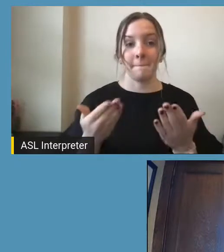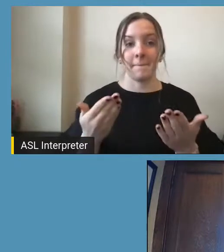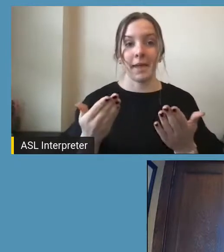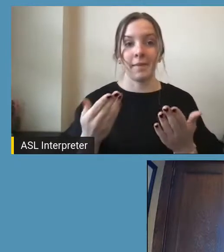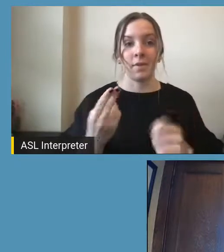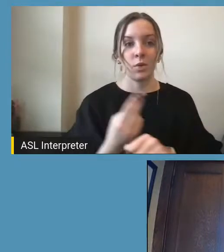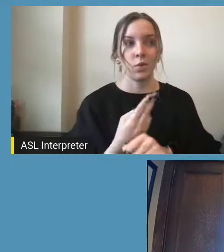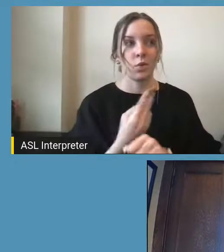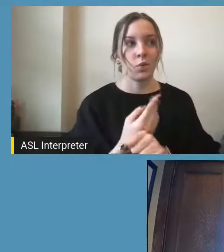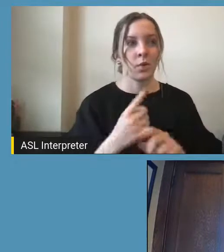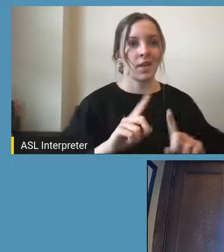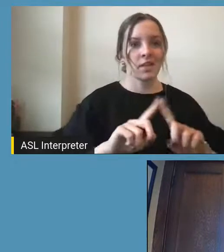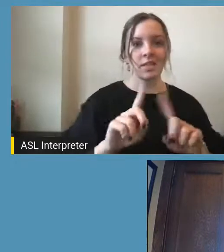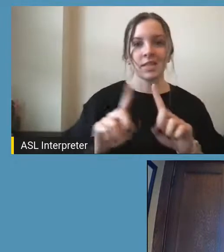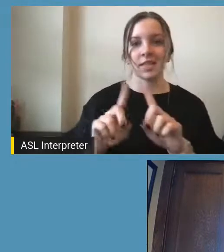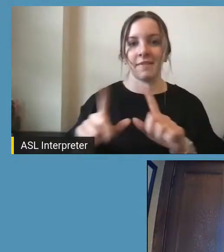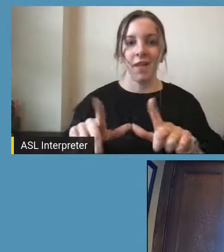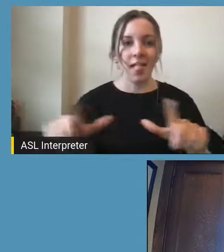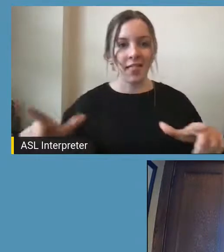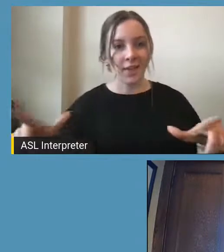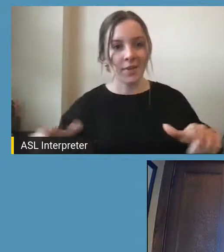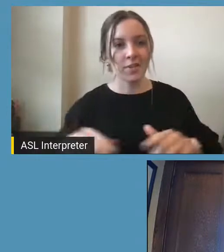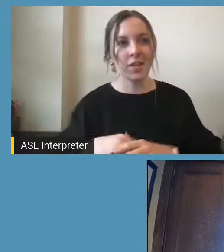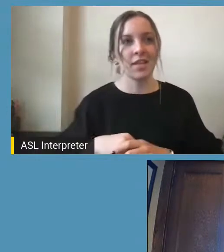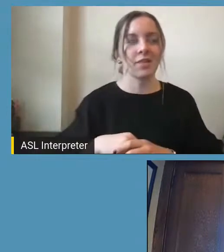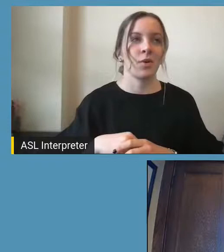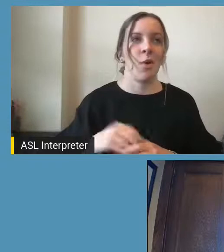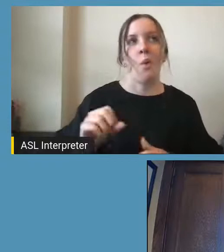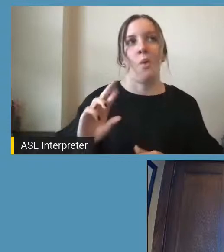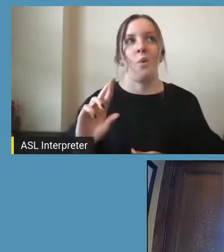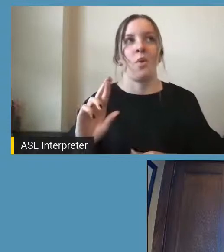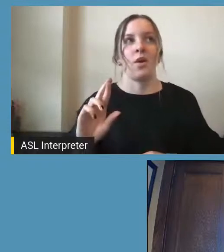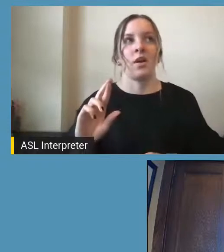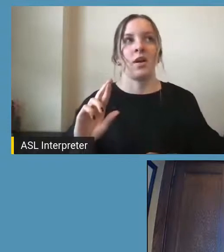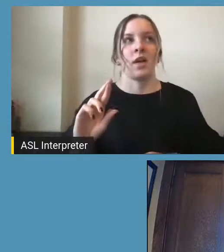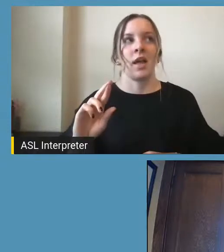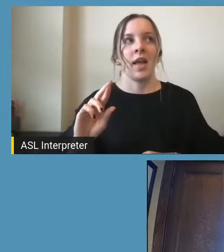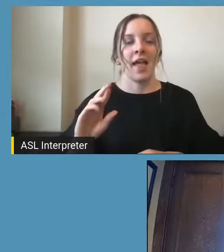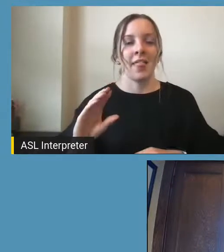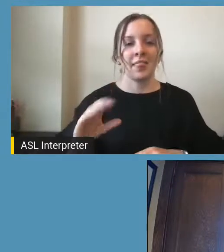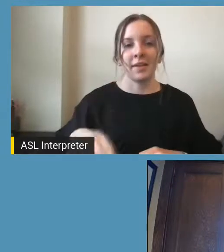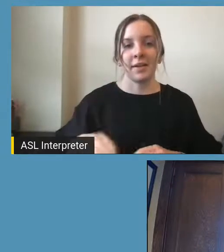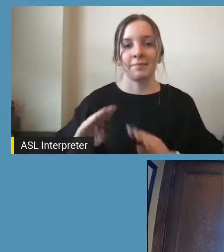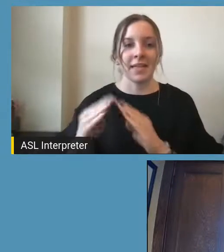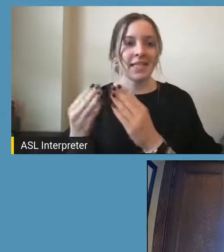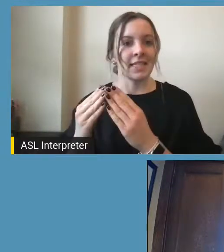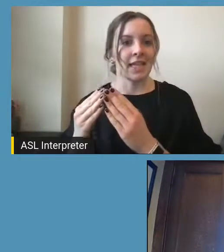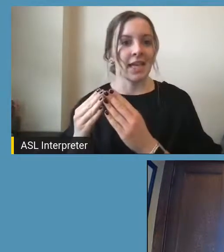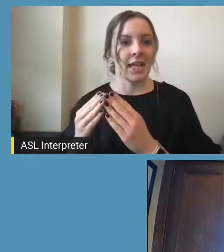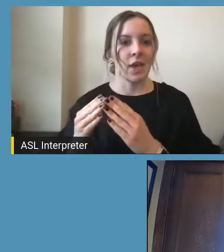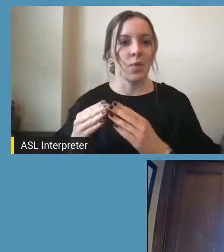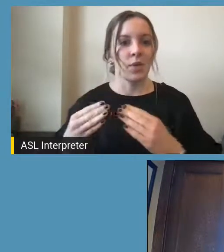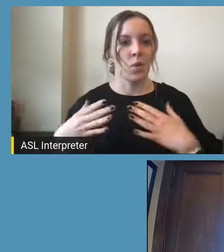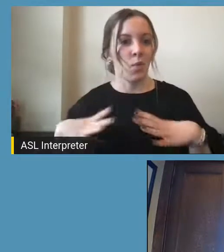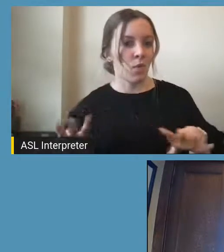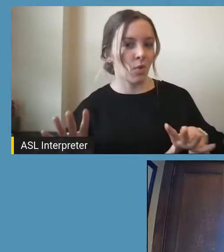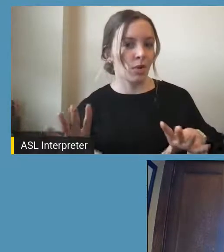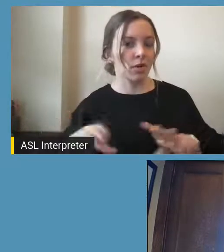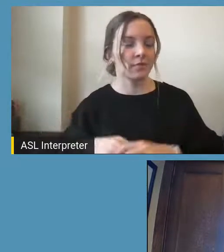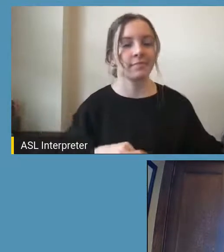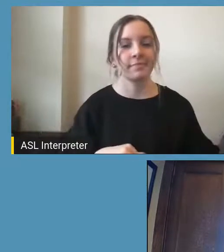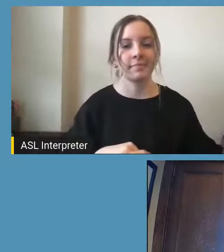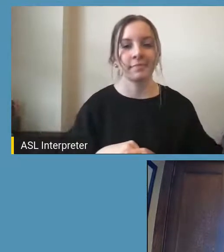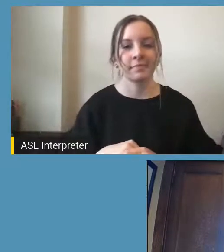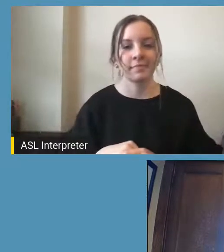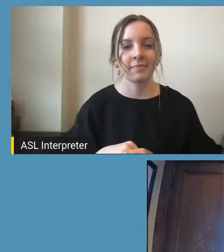What city it was worn in. I mean, it goes on, because especially with clothing and items, they all tell a